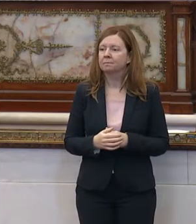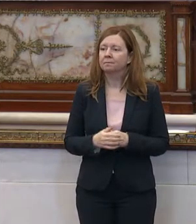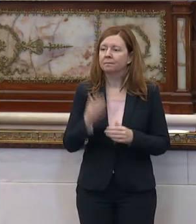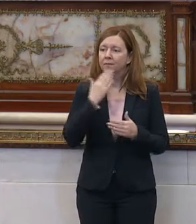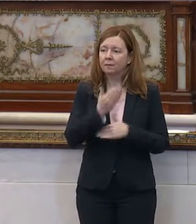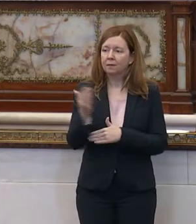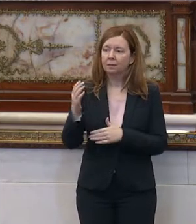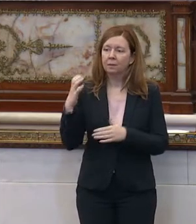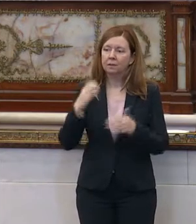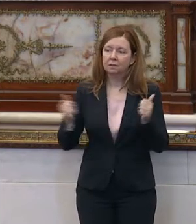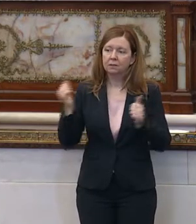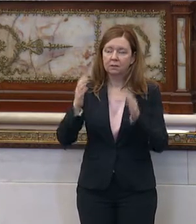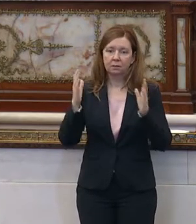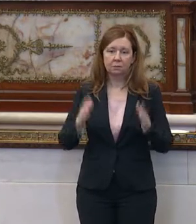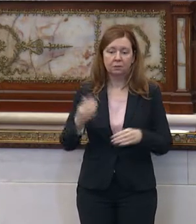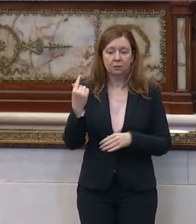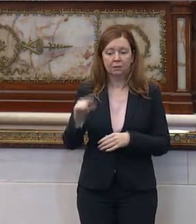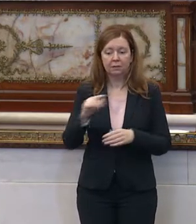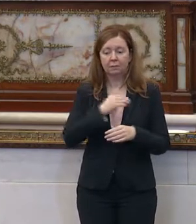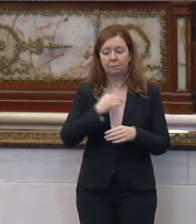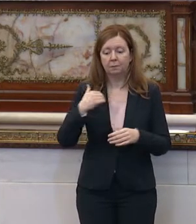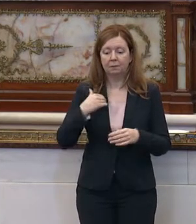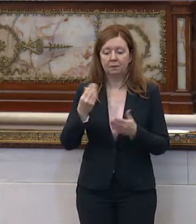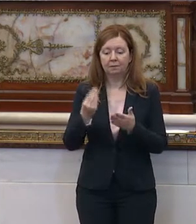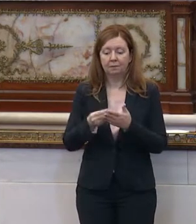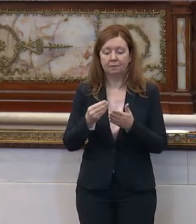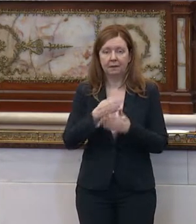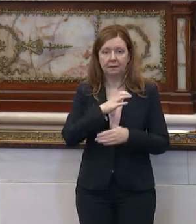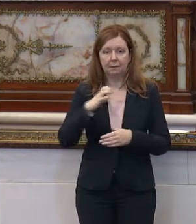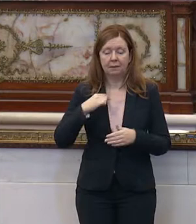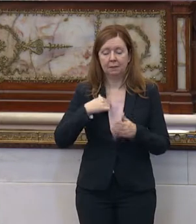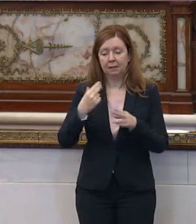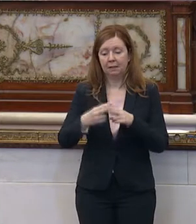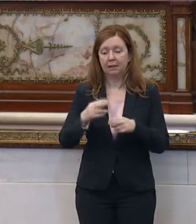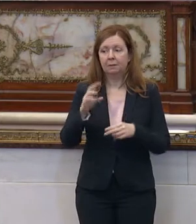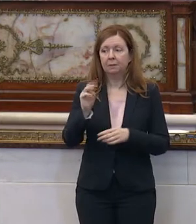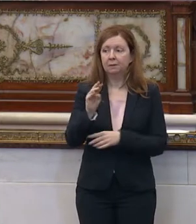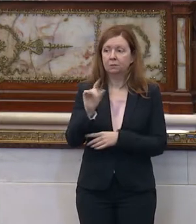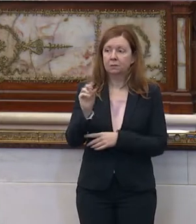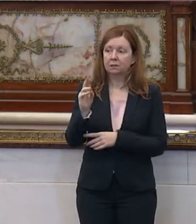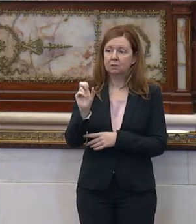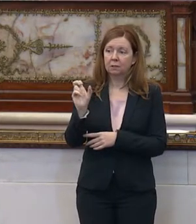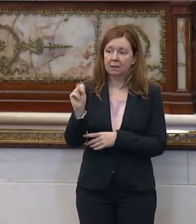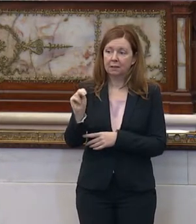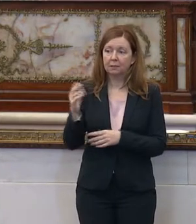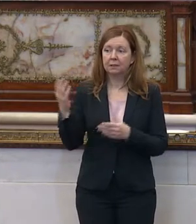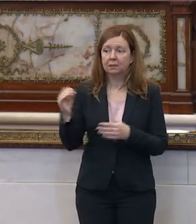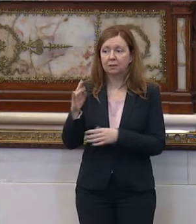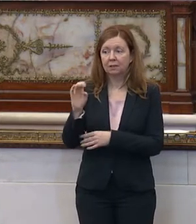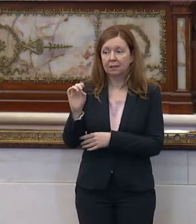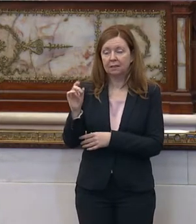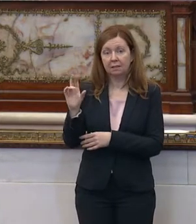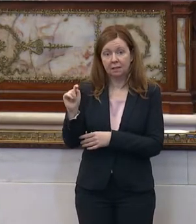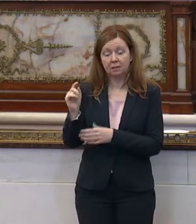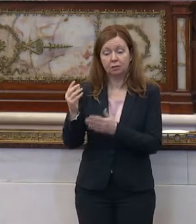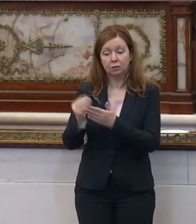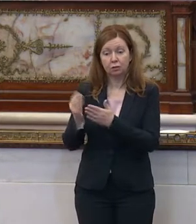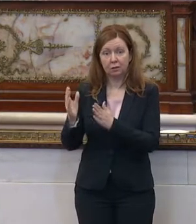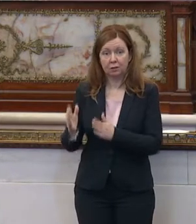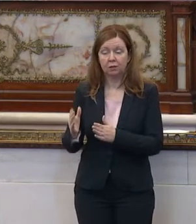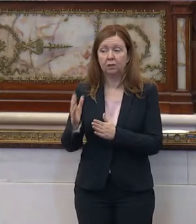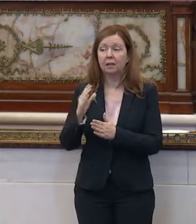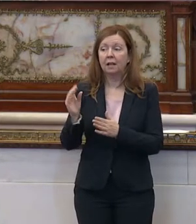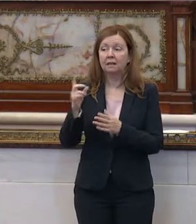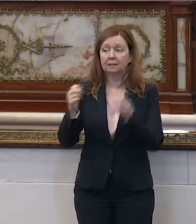Good morning, Chairperson Green and members of the Finance Committee. My name is Marissa Waxman, Budget Director, and with me are Jackie Dunn, City Treasurer, and Tavari Brown,